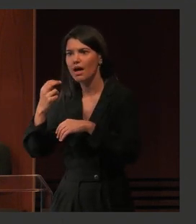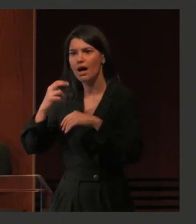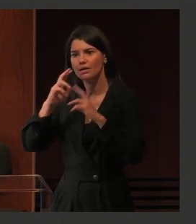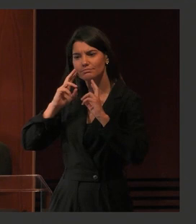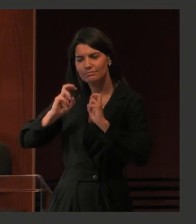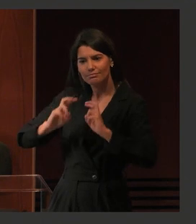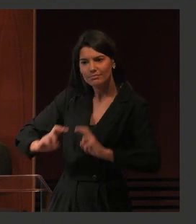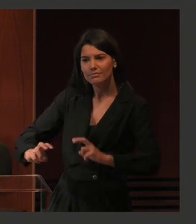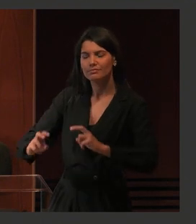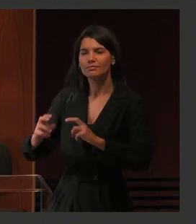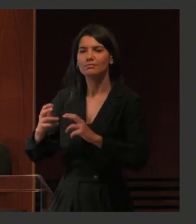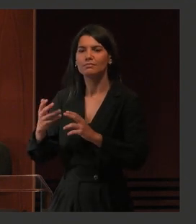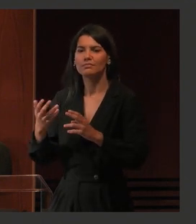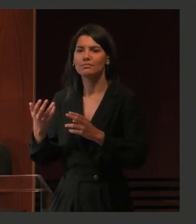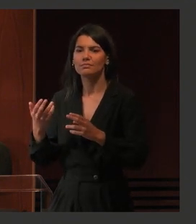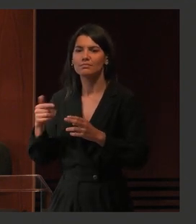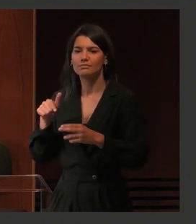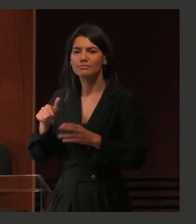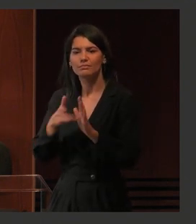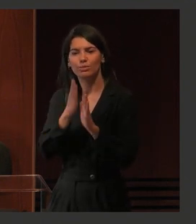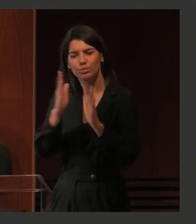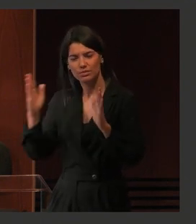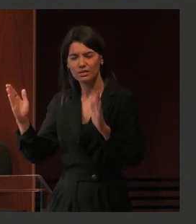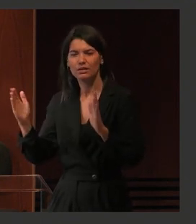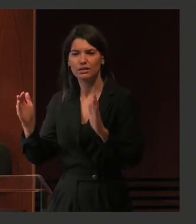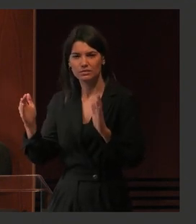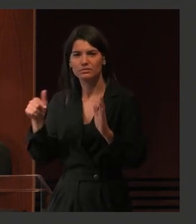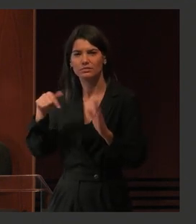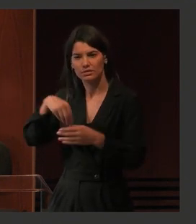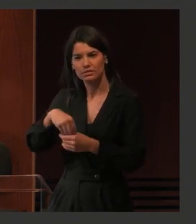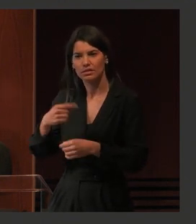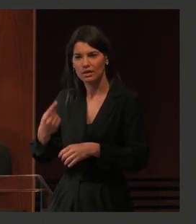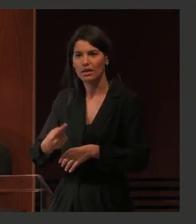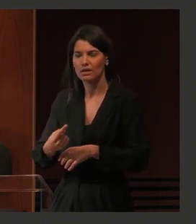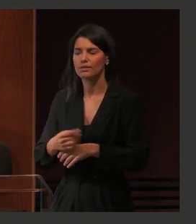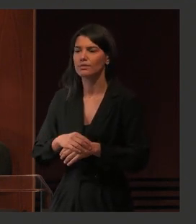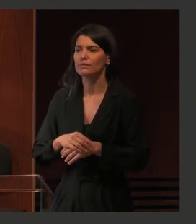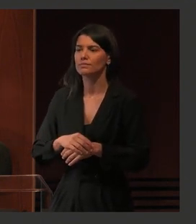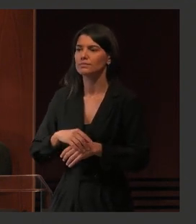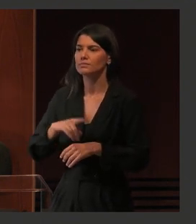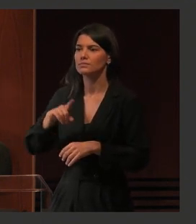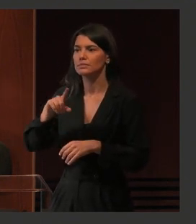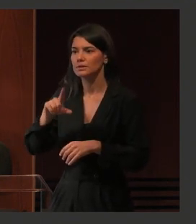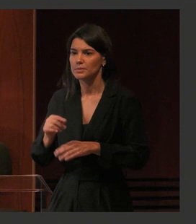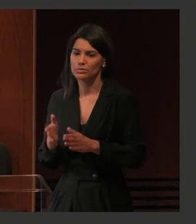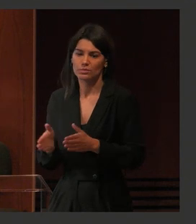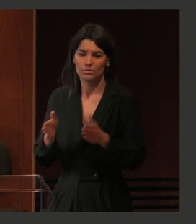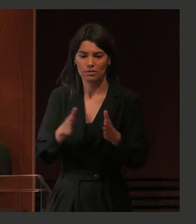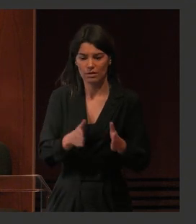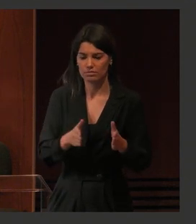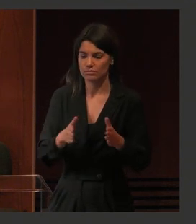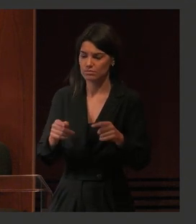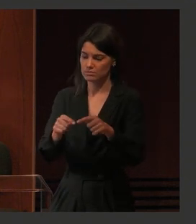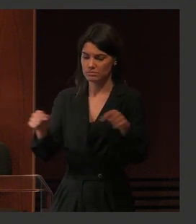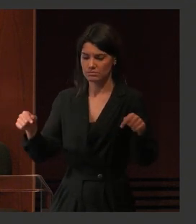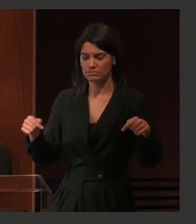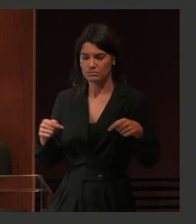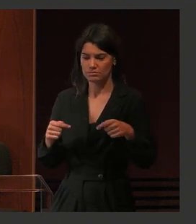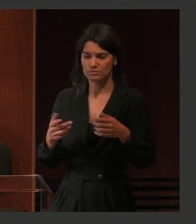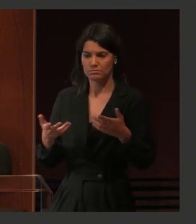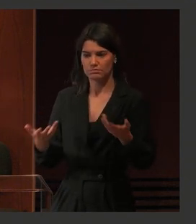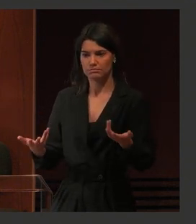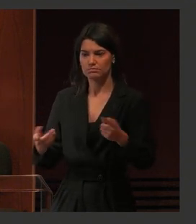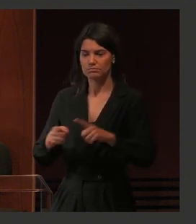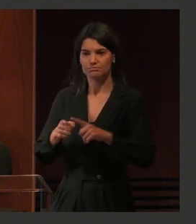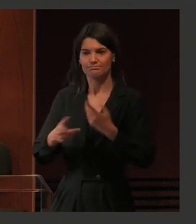be a quiet space on the one hand side, and on the other hand side, it should be a vivid space. So it should be a